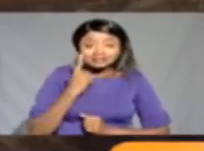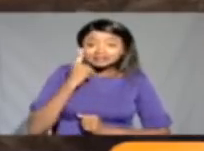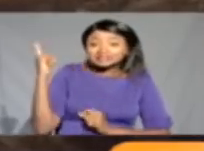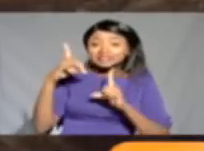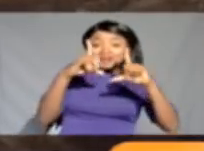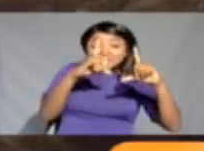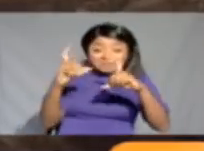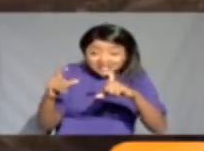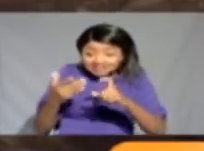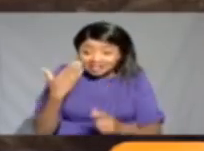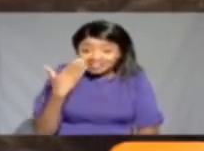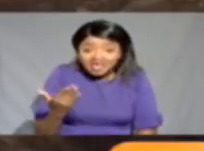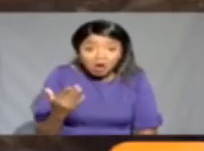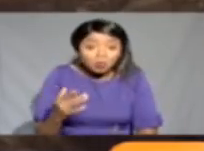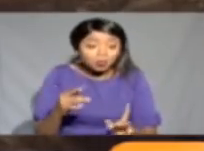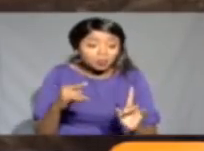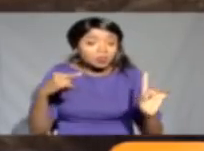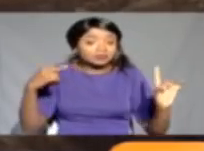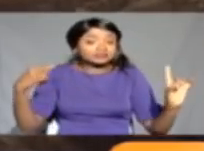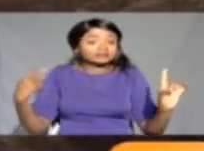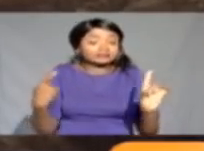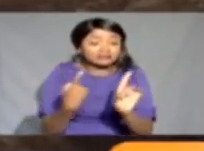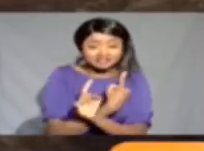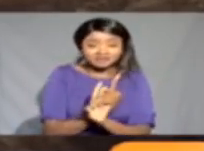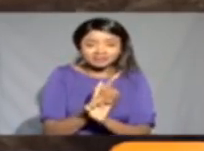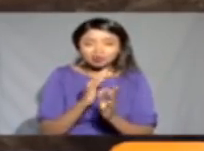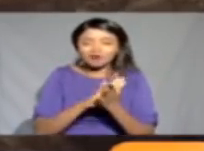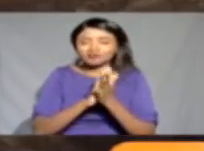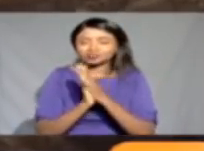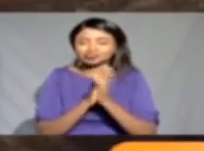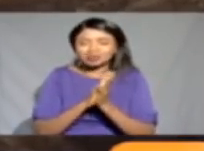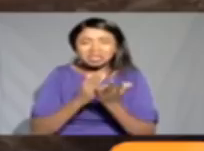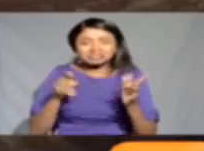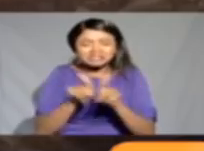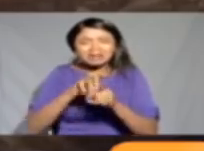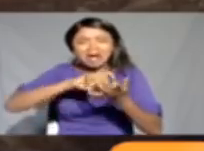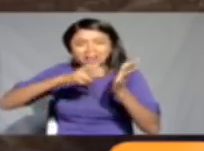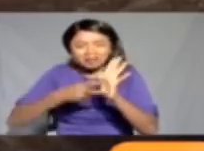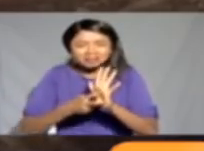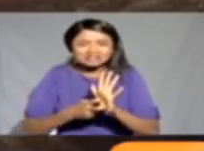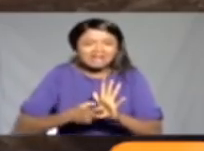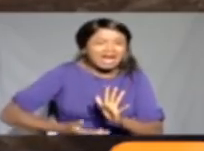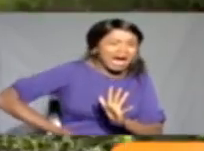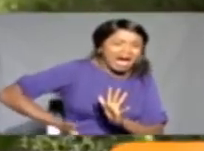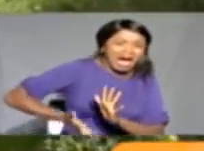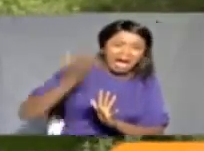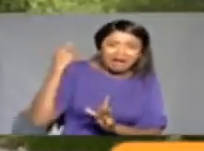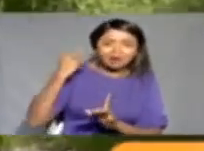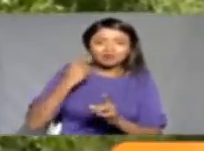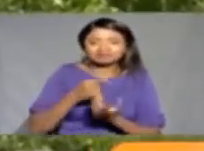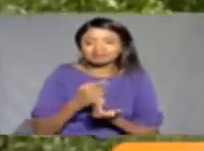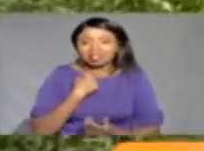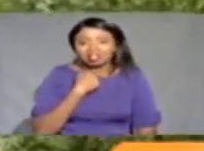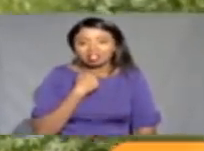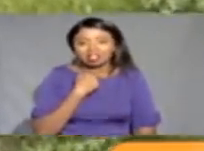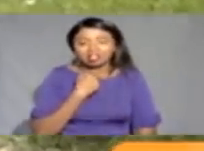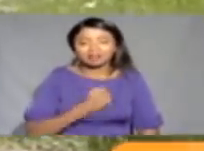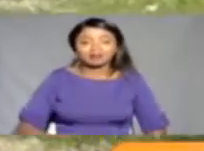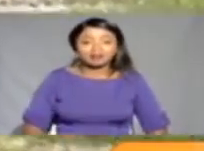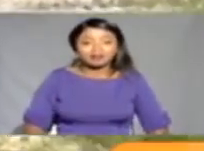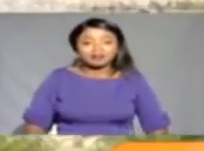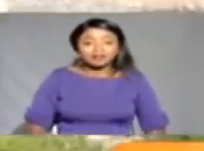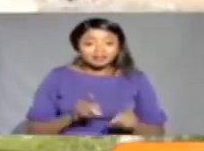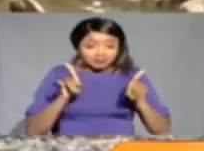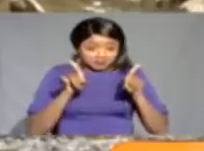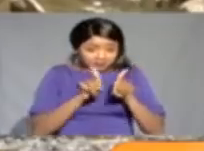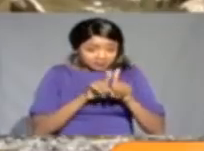the ground, however, paint a story of a project that stalled many years ago. The links at